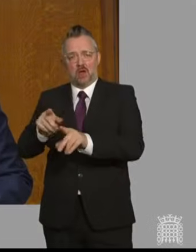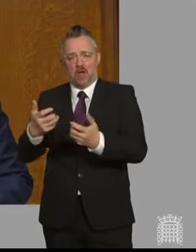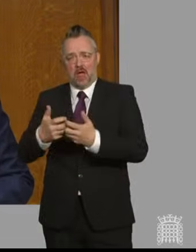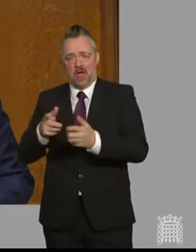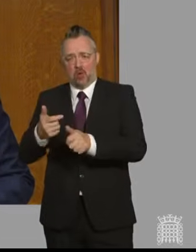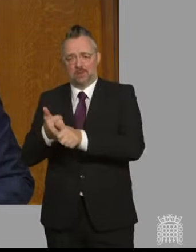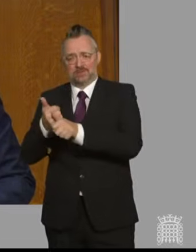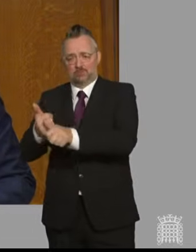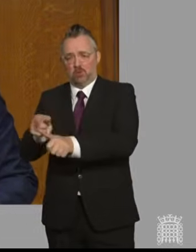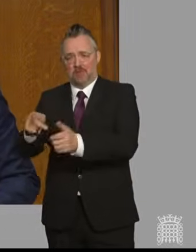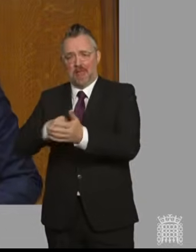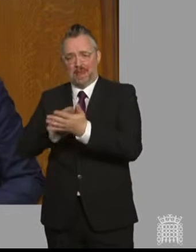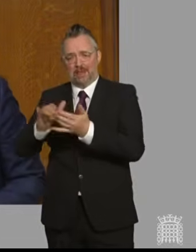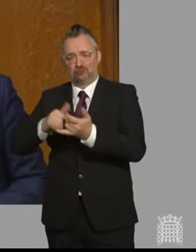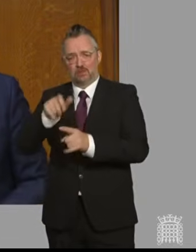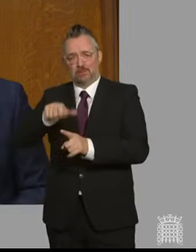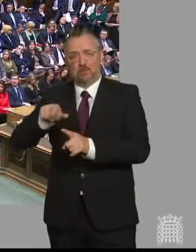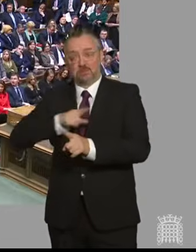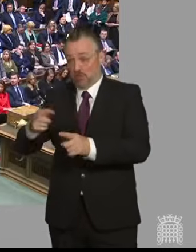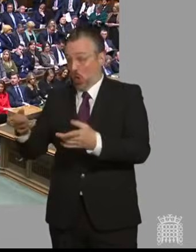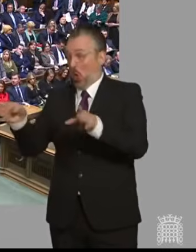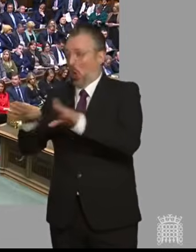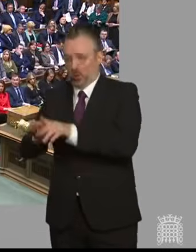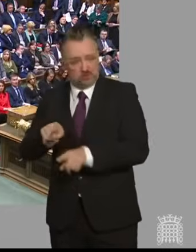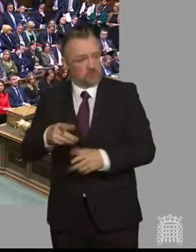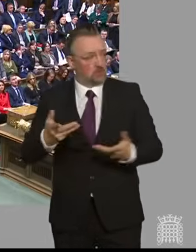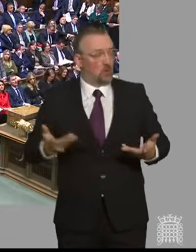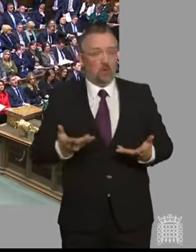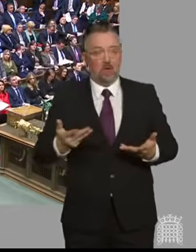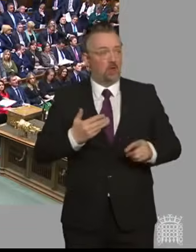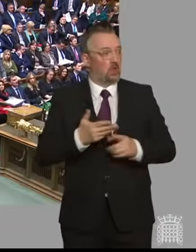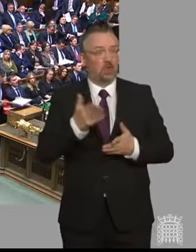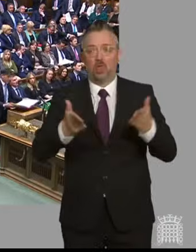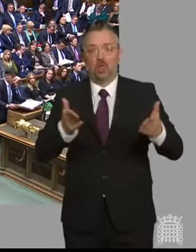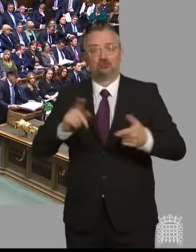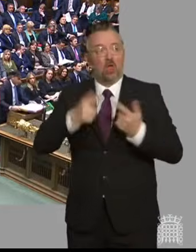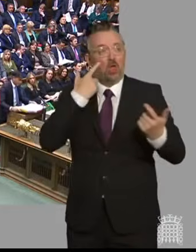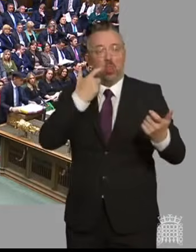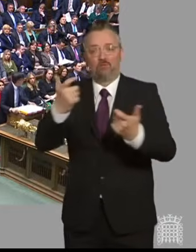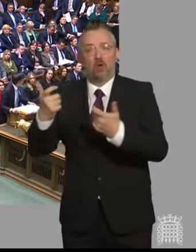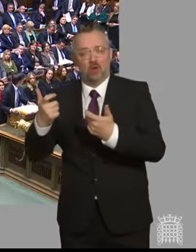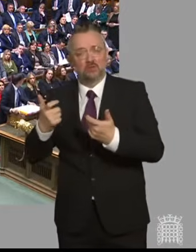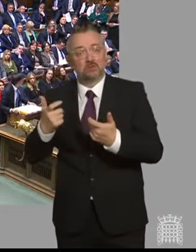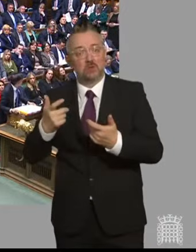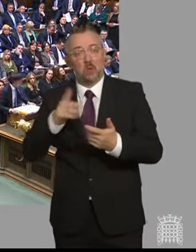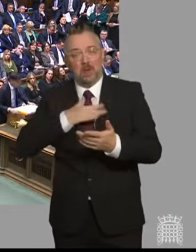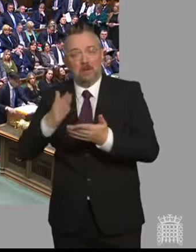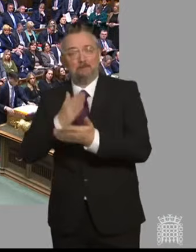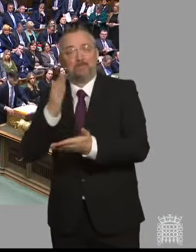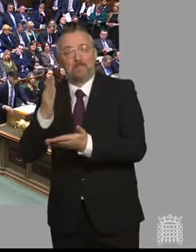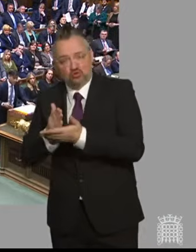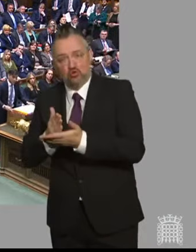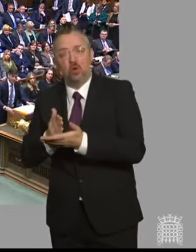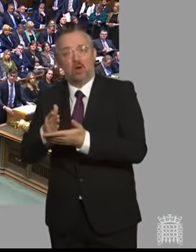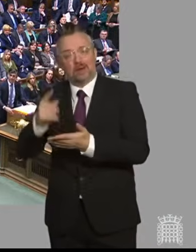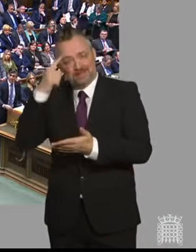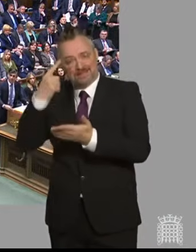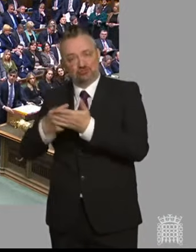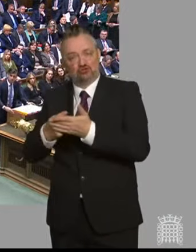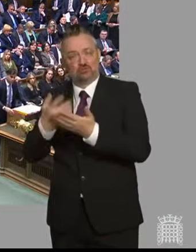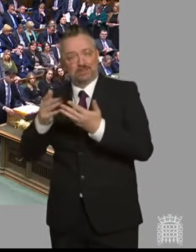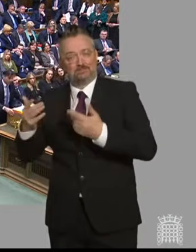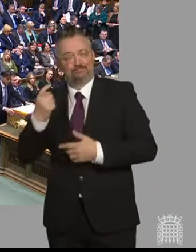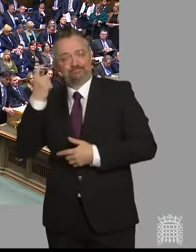are cast out to try and find somewhere else to go? Prime Minister. Well, Mr. Speaker, as my honourable friend will know, GP lease